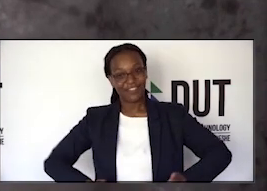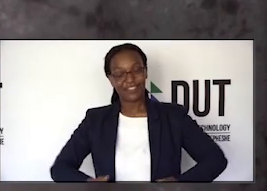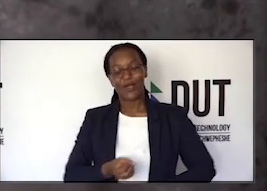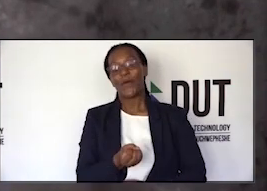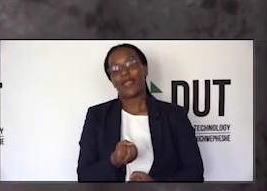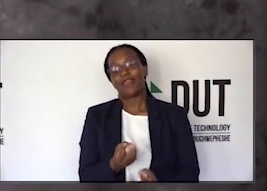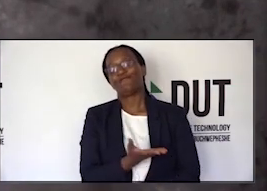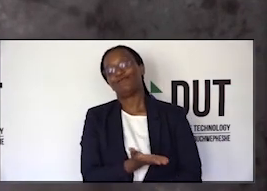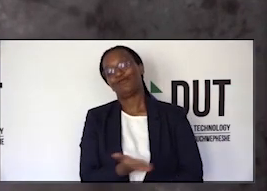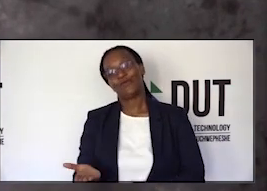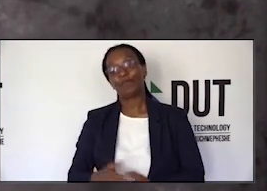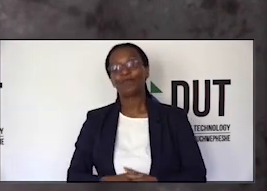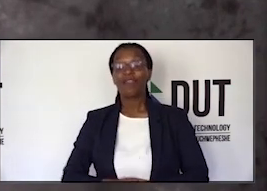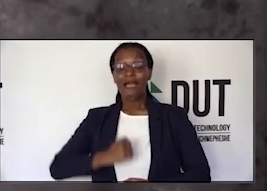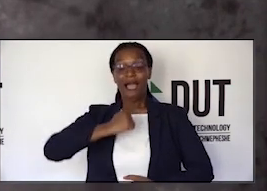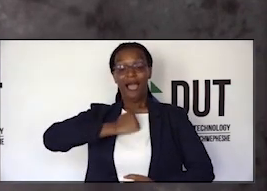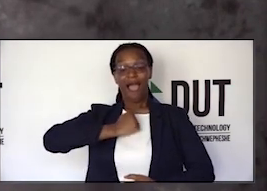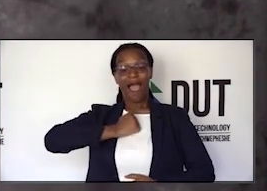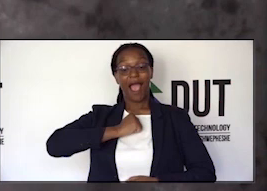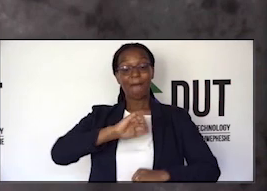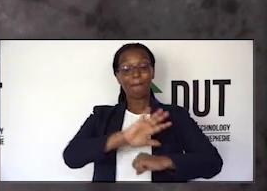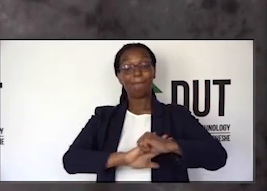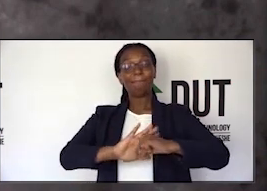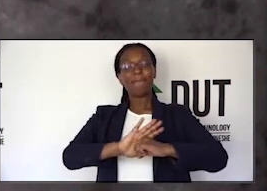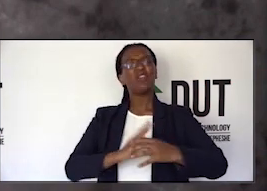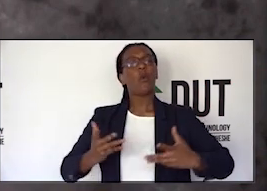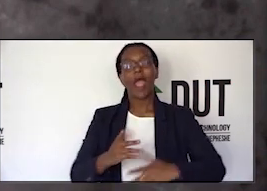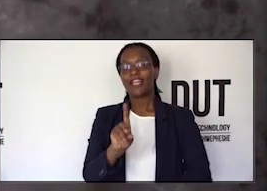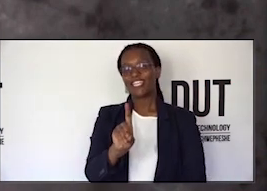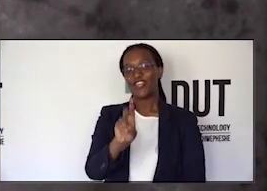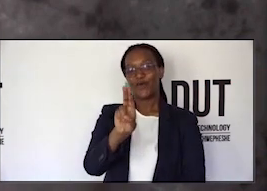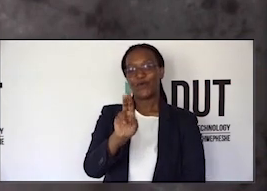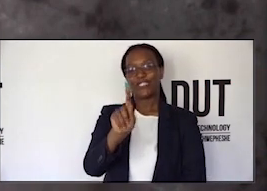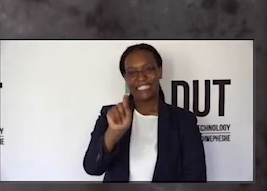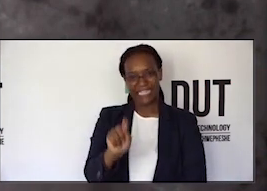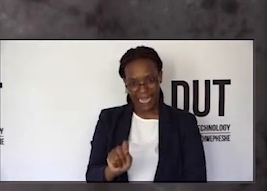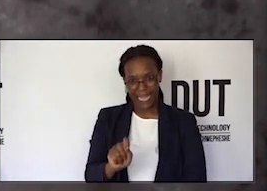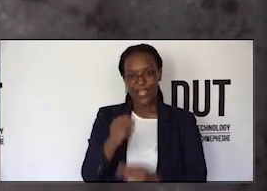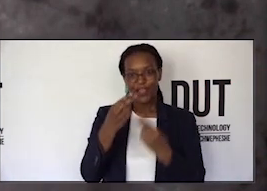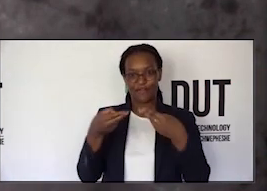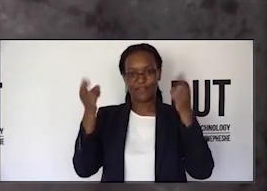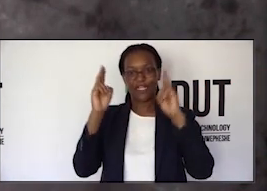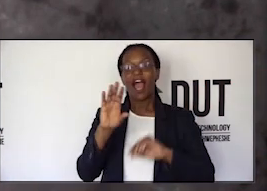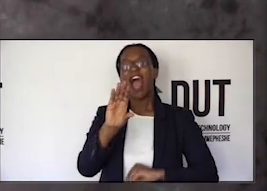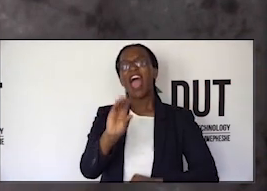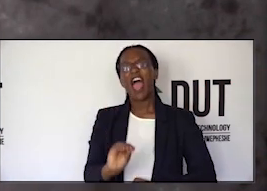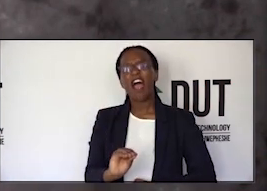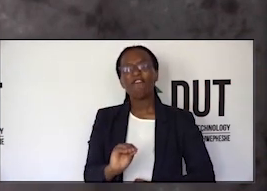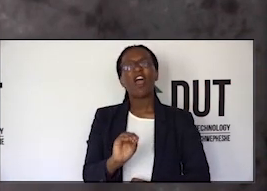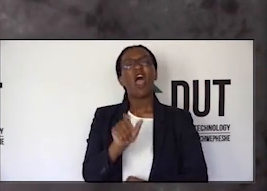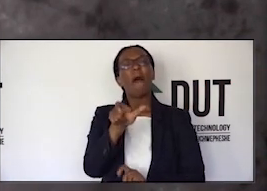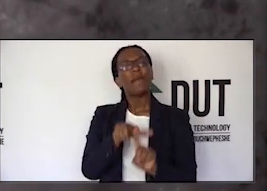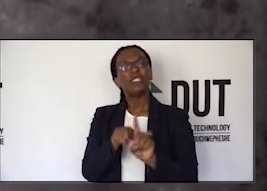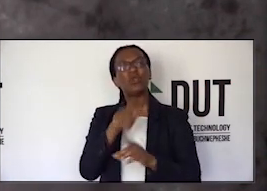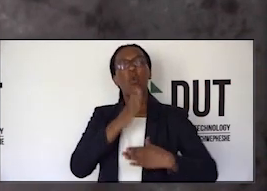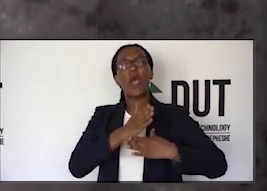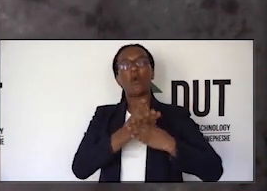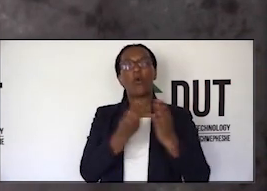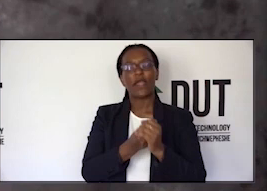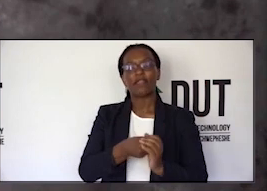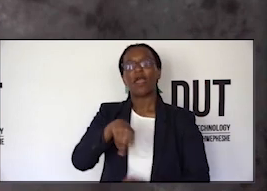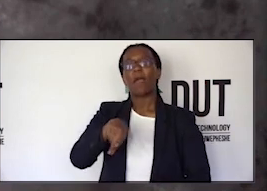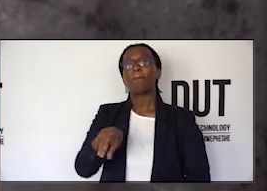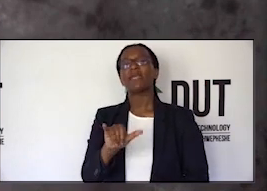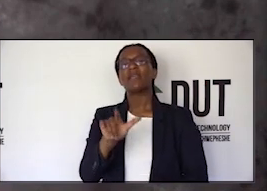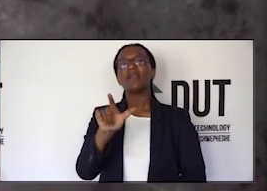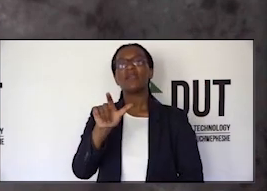you. I am based in the Durban campuses. I have a colleague called Peter Kalanga who's based in